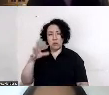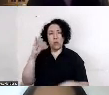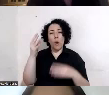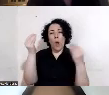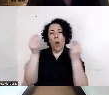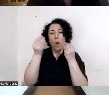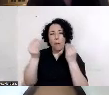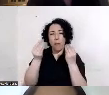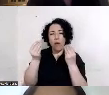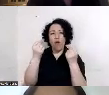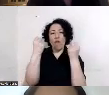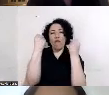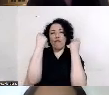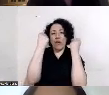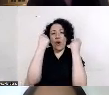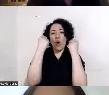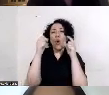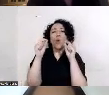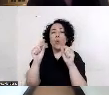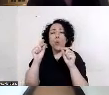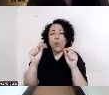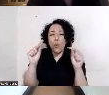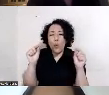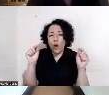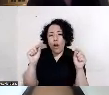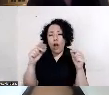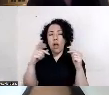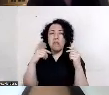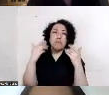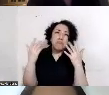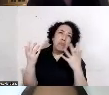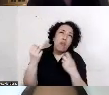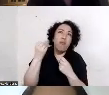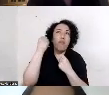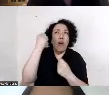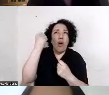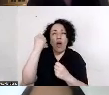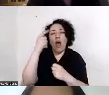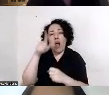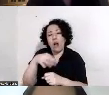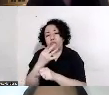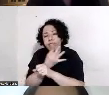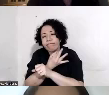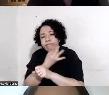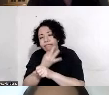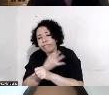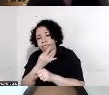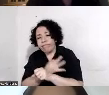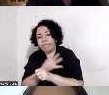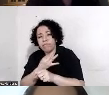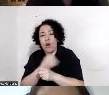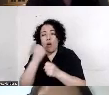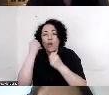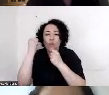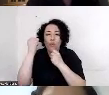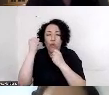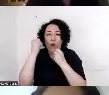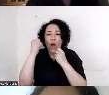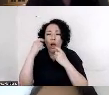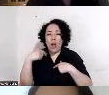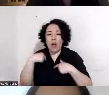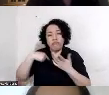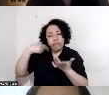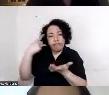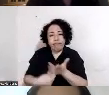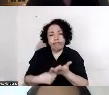maior força, muitos falaram, a minha maior força é minha perseverança. A minha maior força é conseguir ser